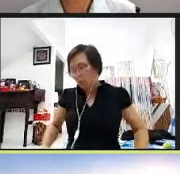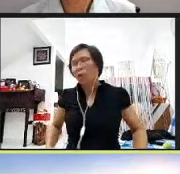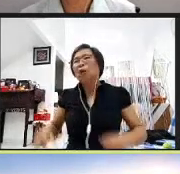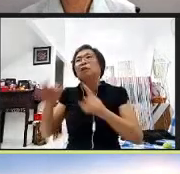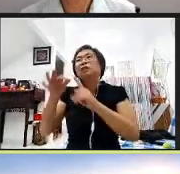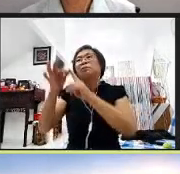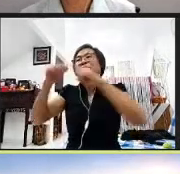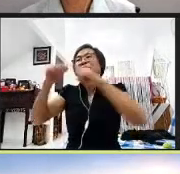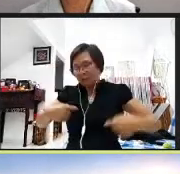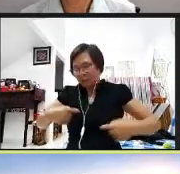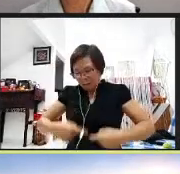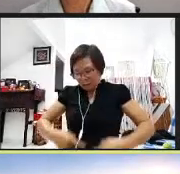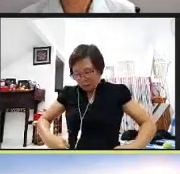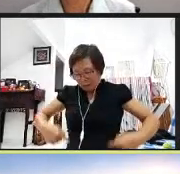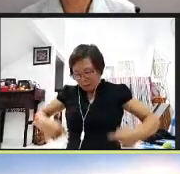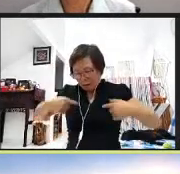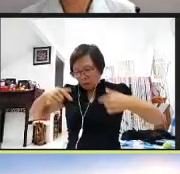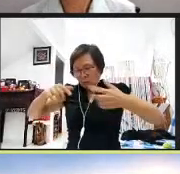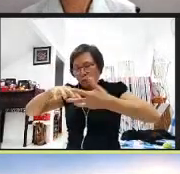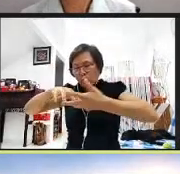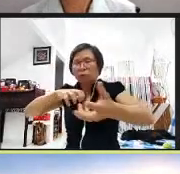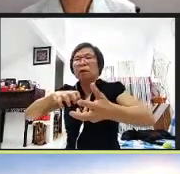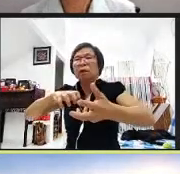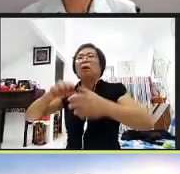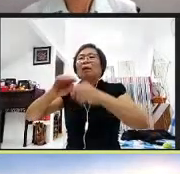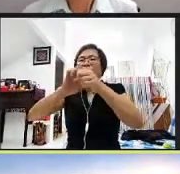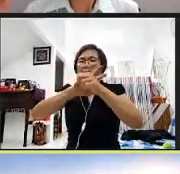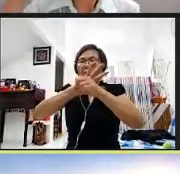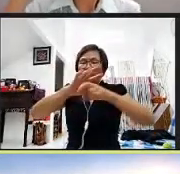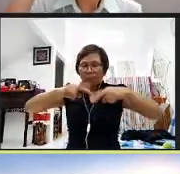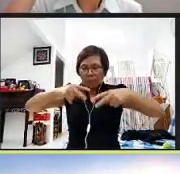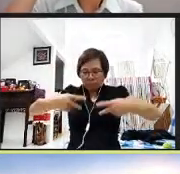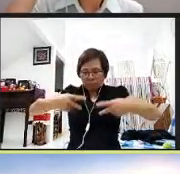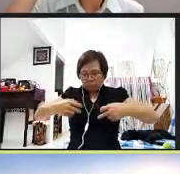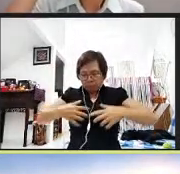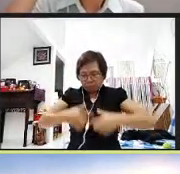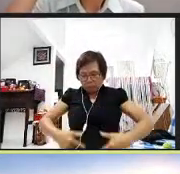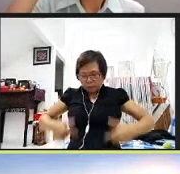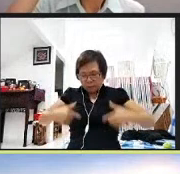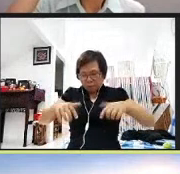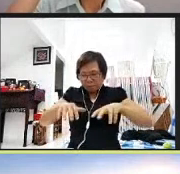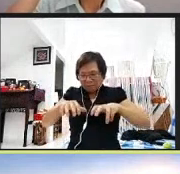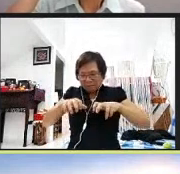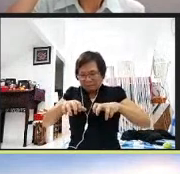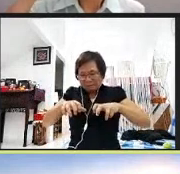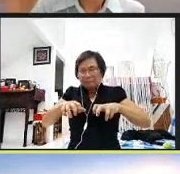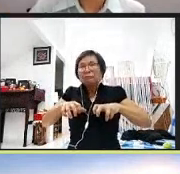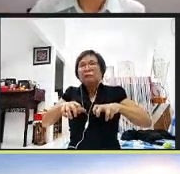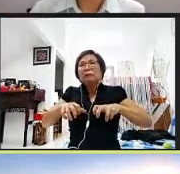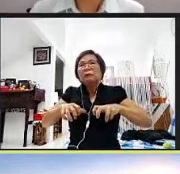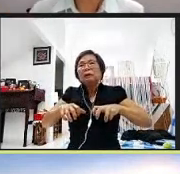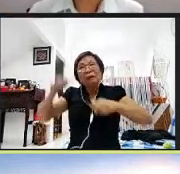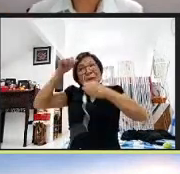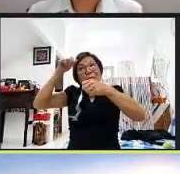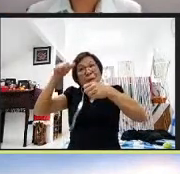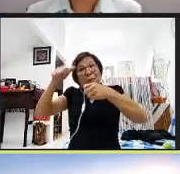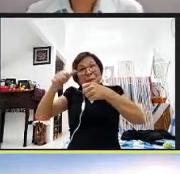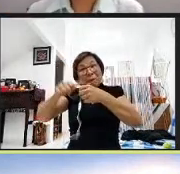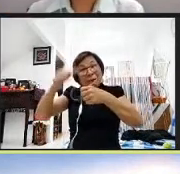know. So somehow COVID infect the lung and the lung become very stiff. So remember,